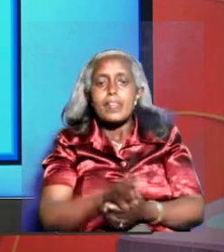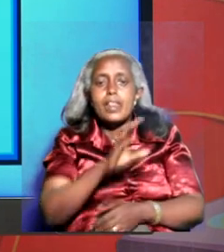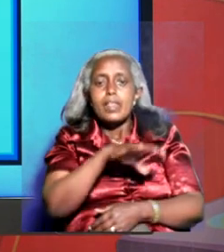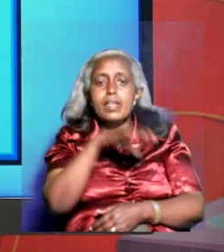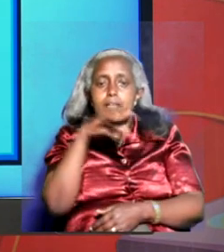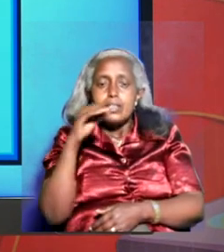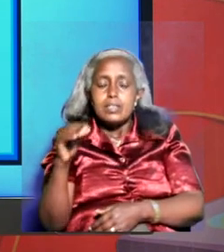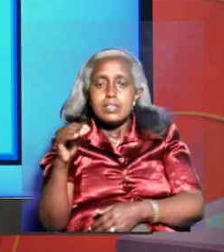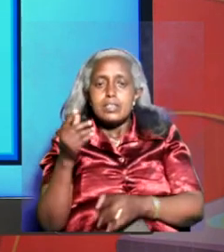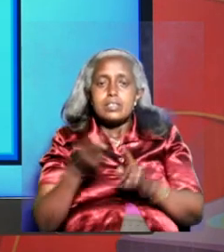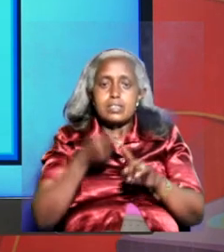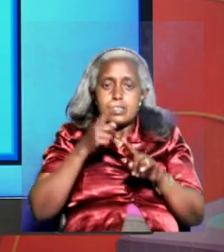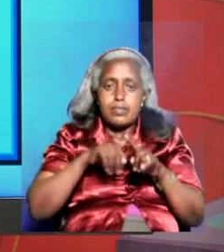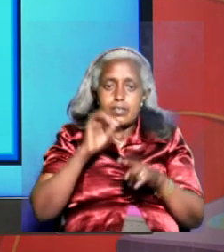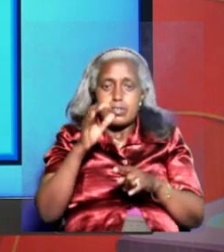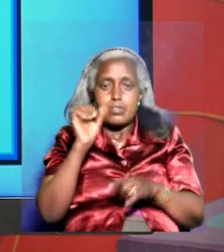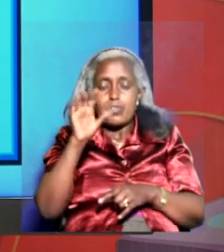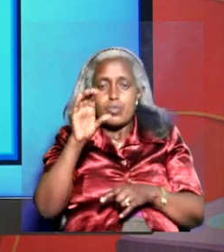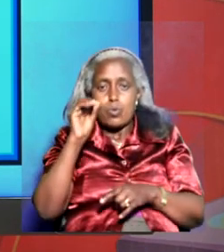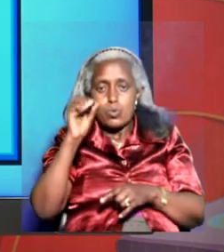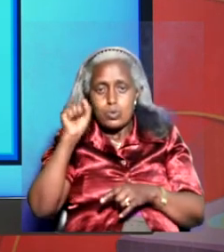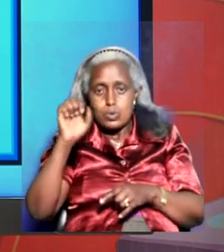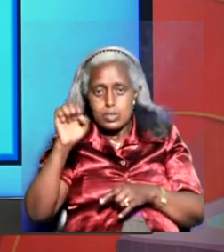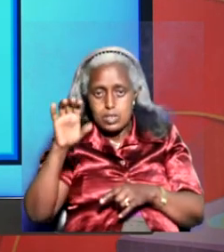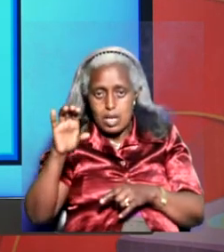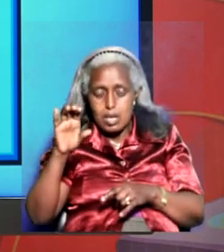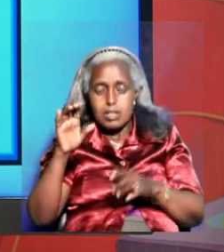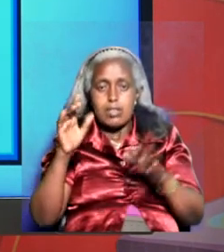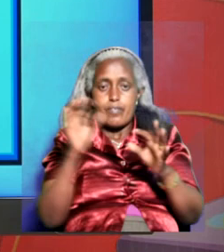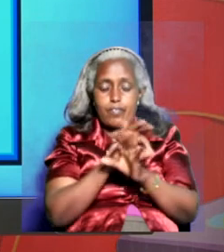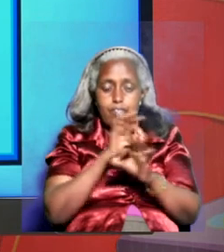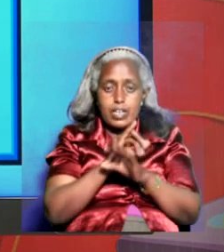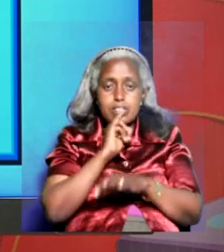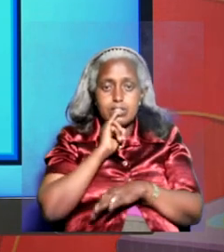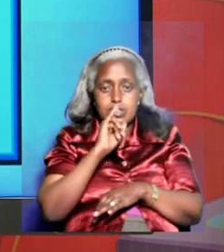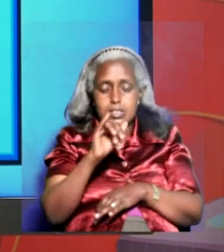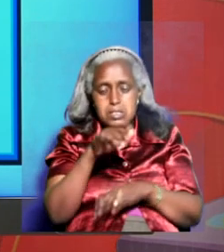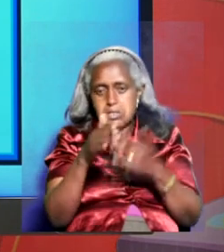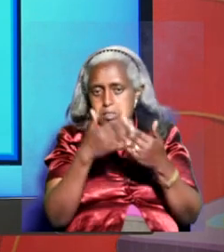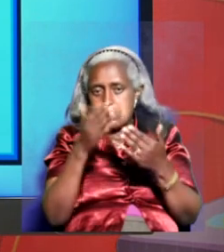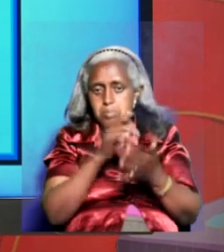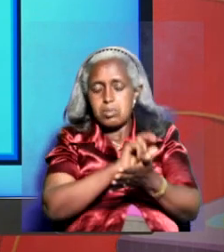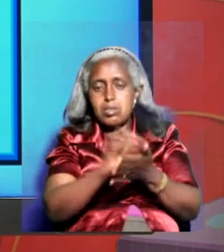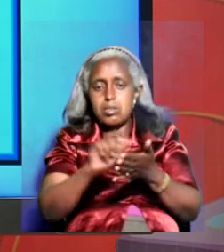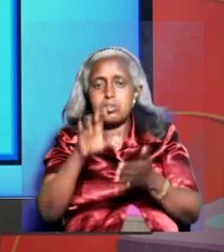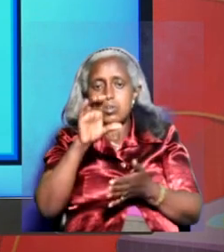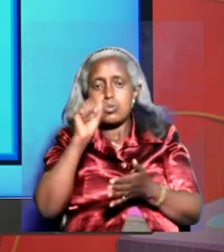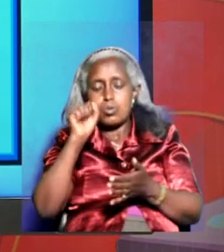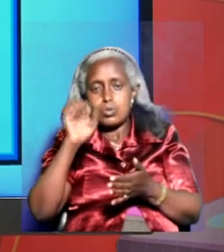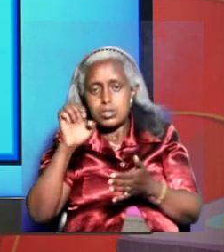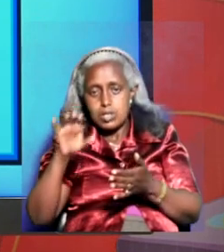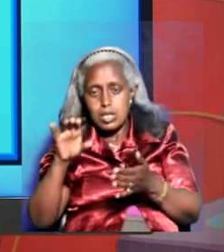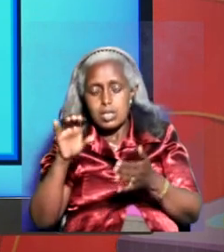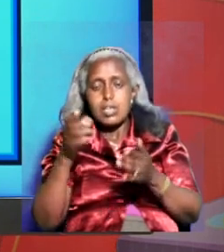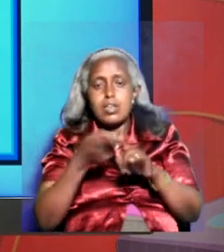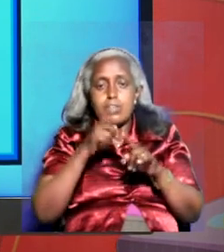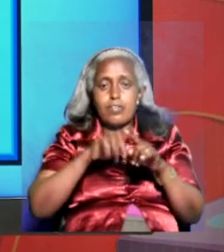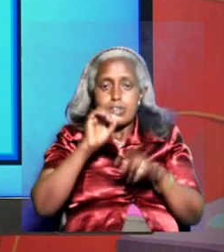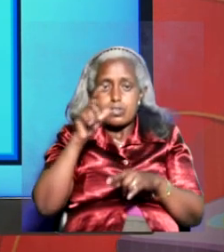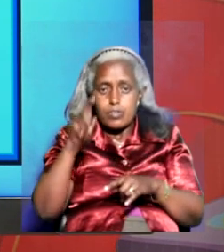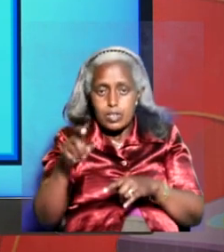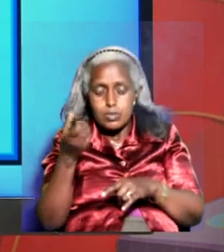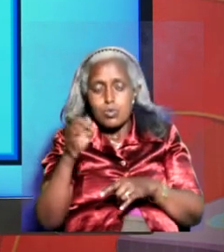and the inverse of cosecant function is simply written in this form, cosec inverse of x, or